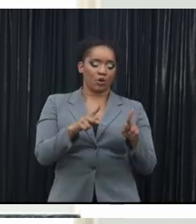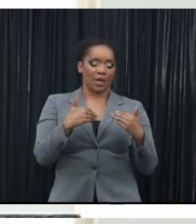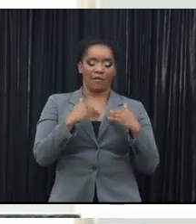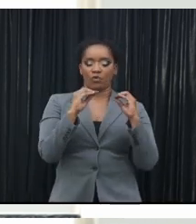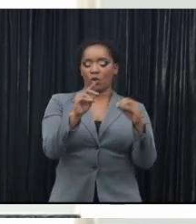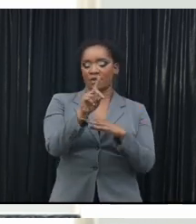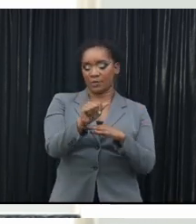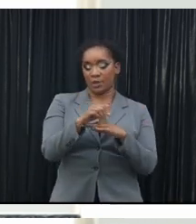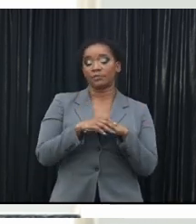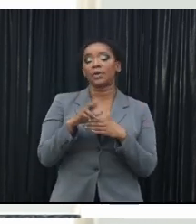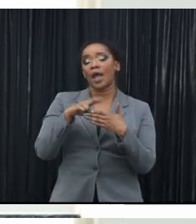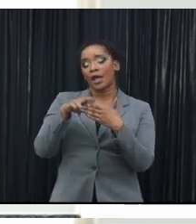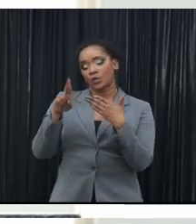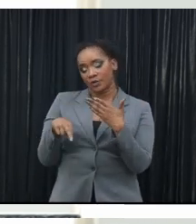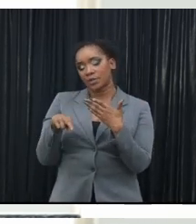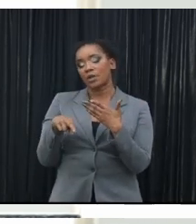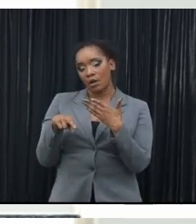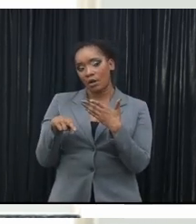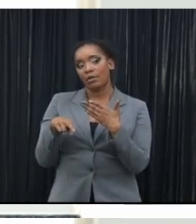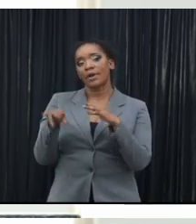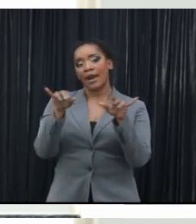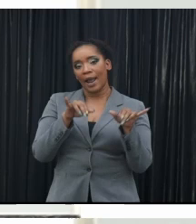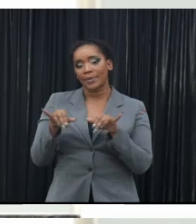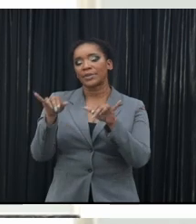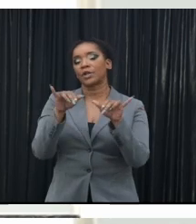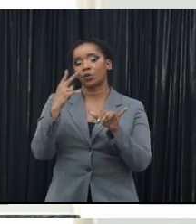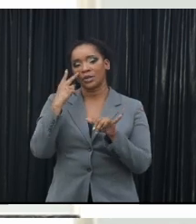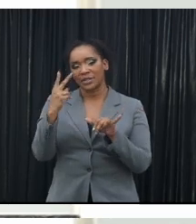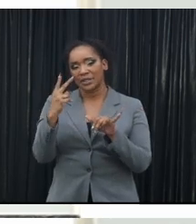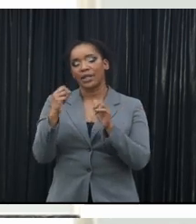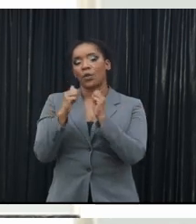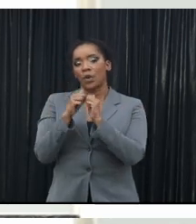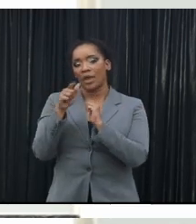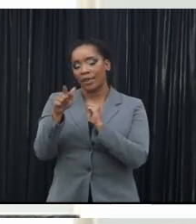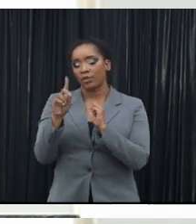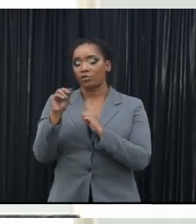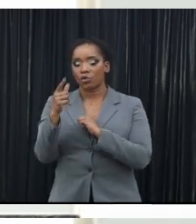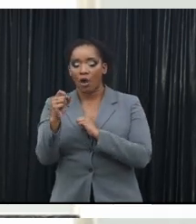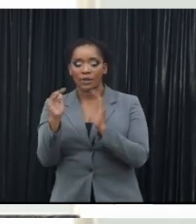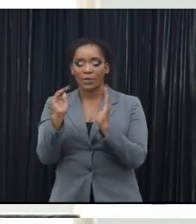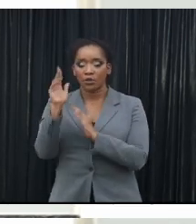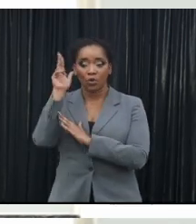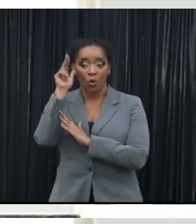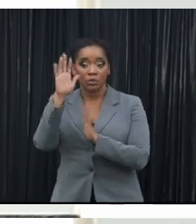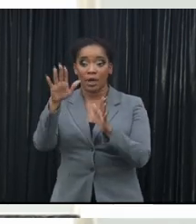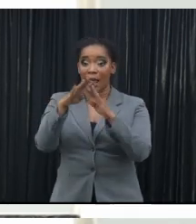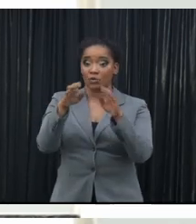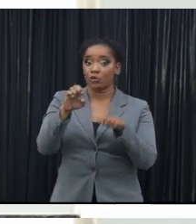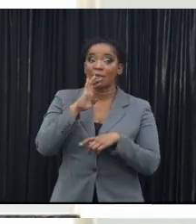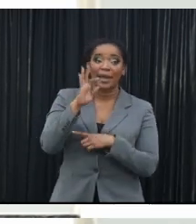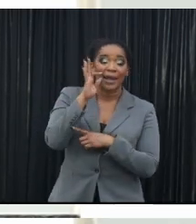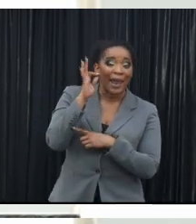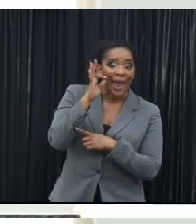very commonly, ADA, miniature horses, dogs. But in housing, it could be cats, it could be other